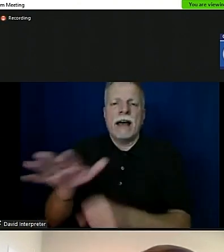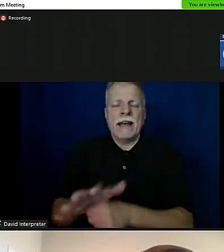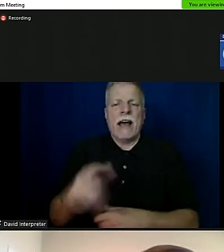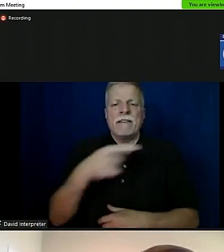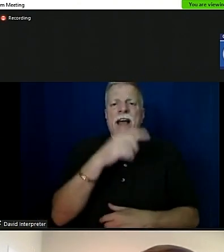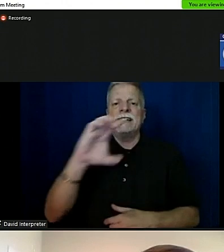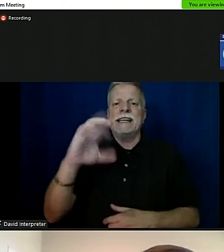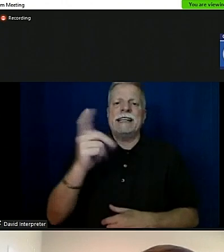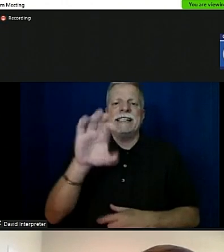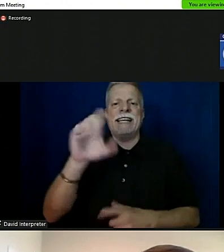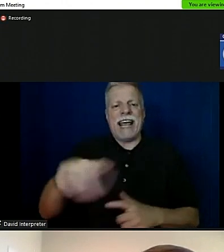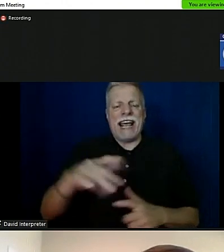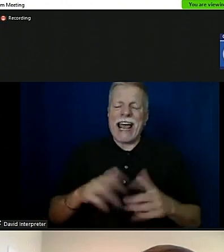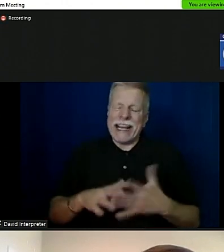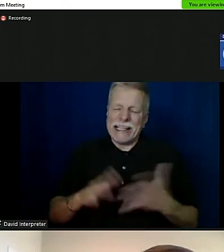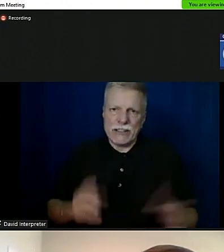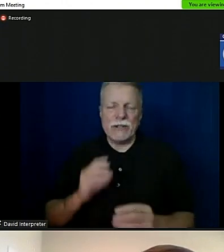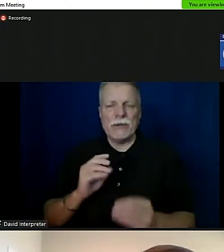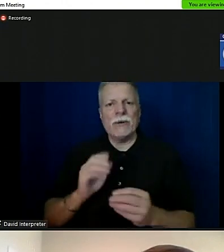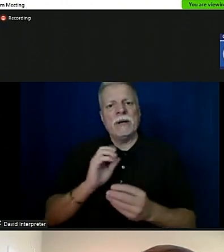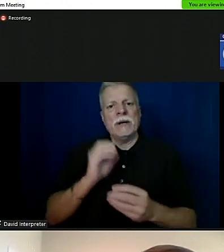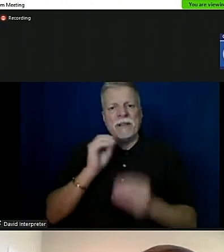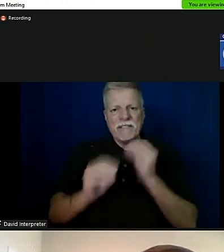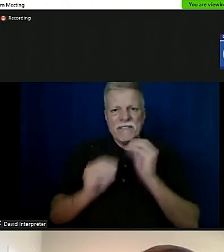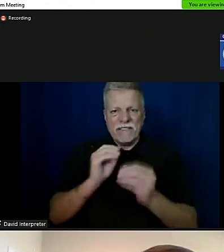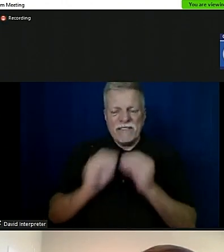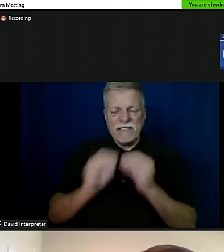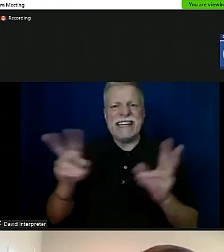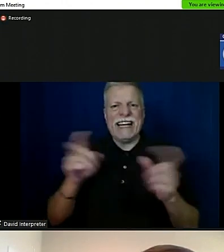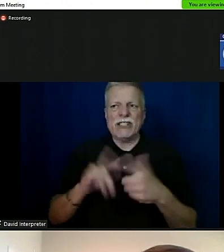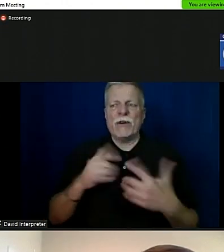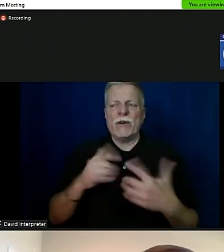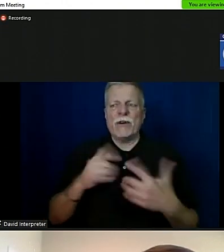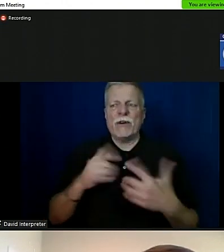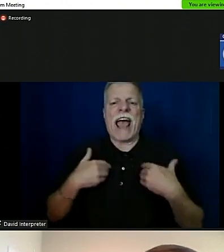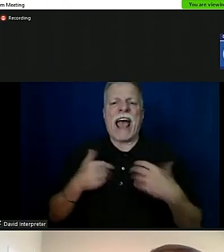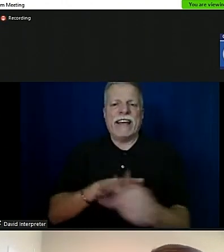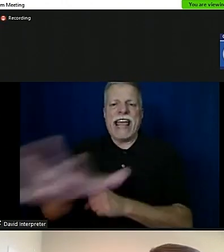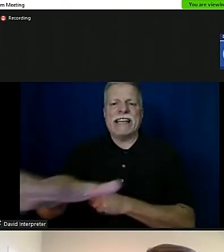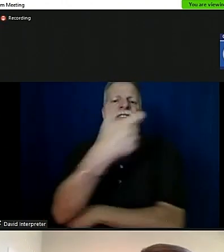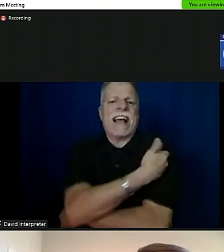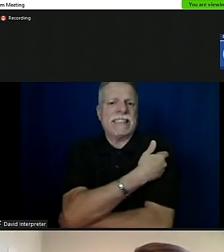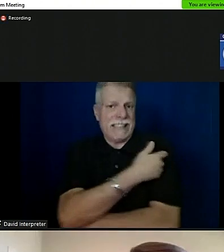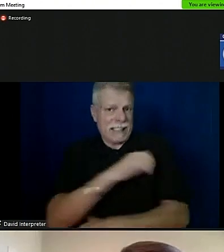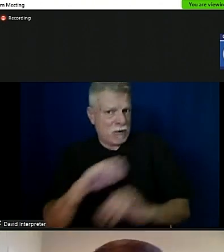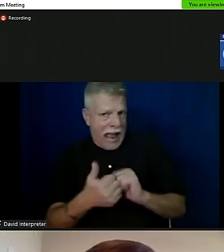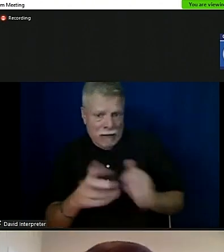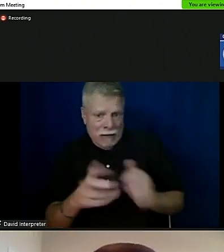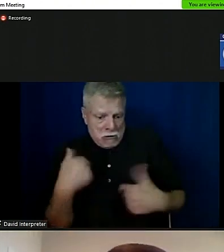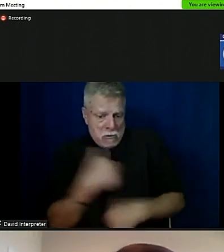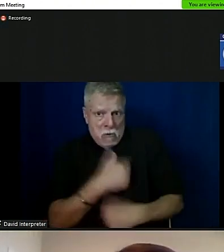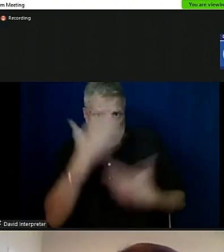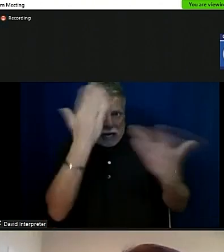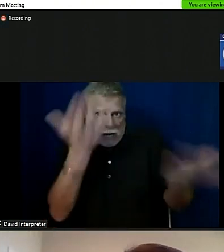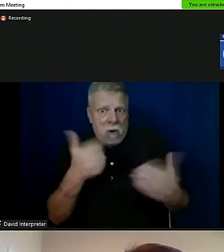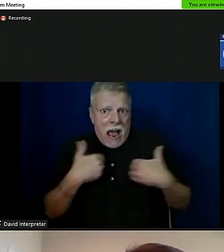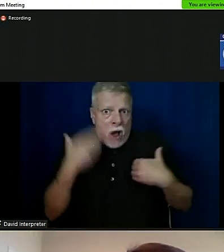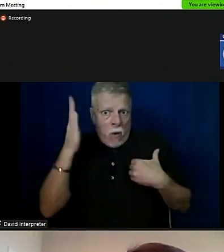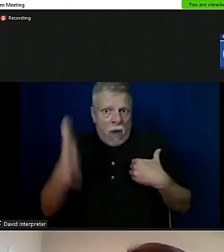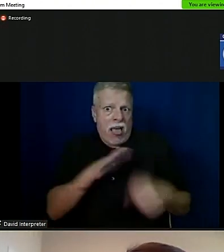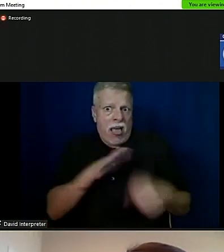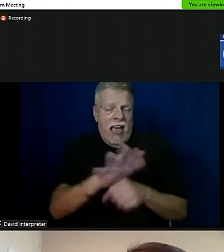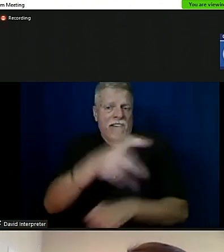of procuring enough of these vaccines. And so how do we know we're going to have enough vaccines to do all the things that we want to roll